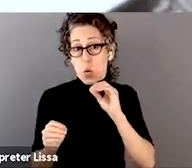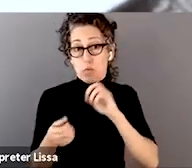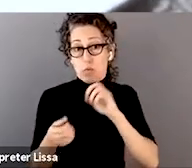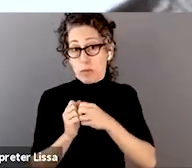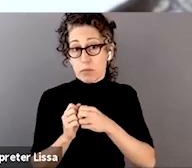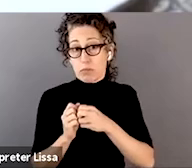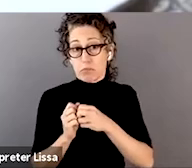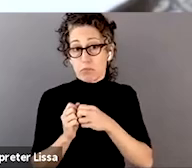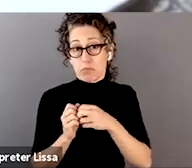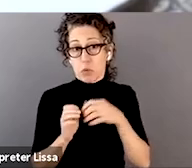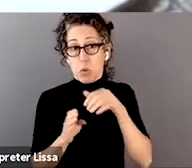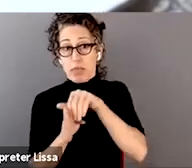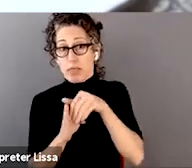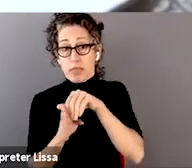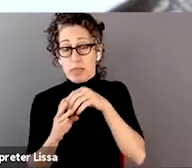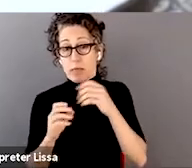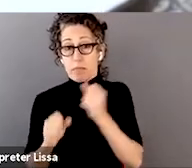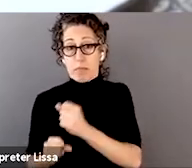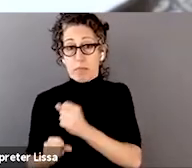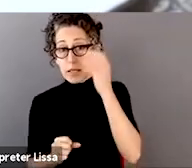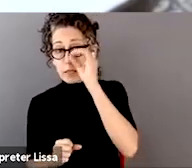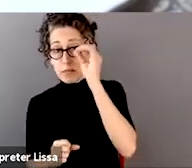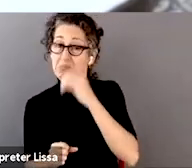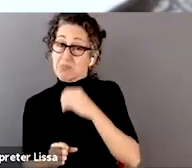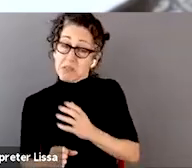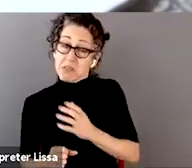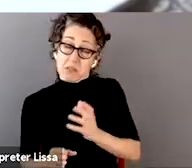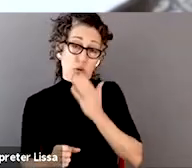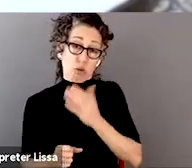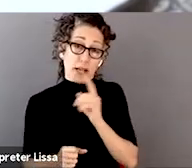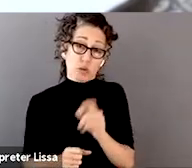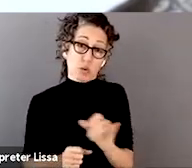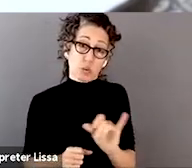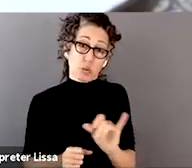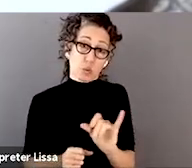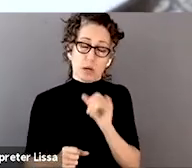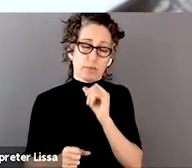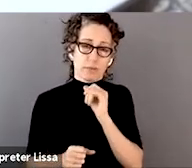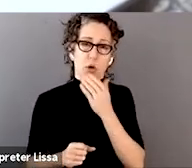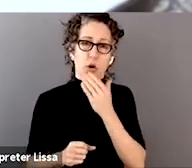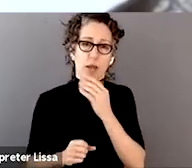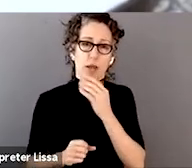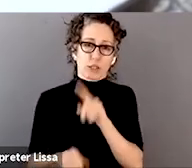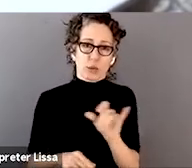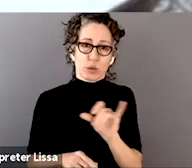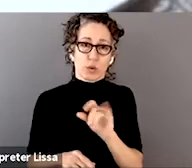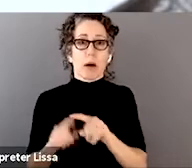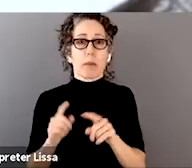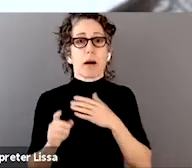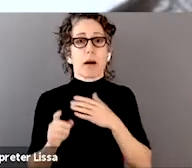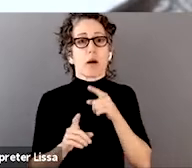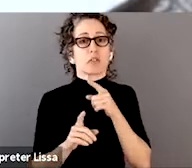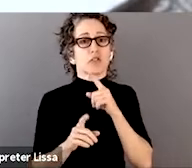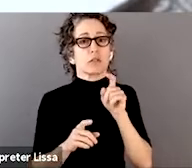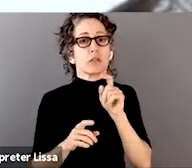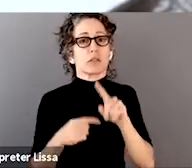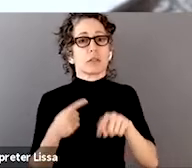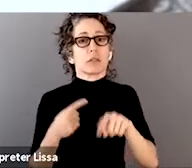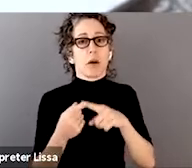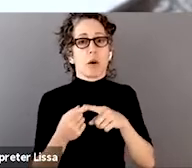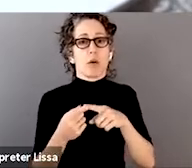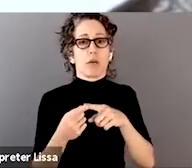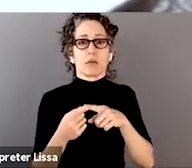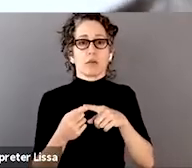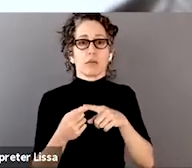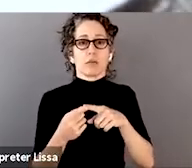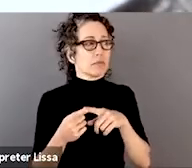I think that that's a fine answer as well. But my question is more about within the field itself, not so much the tools, like not